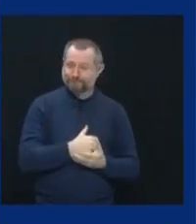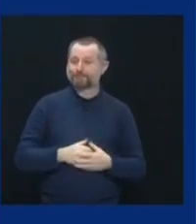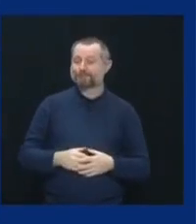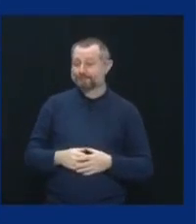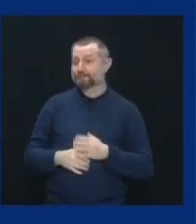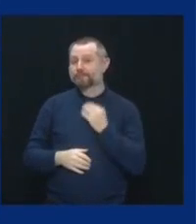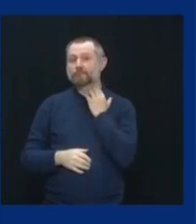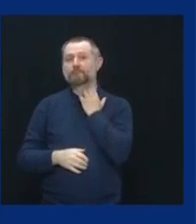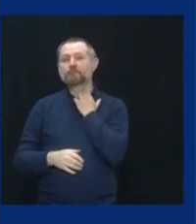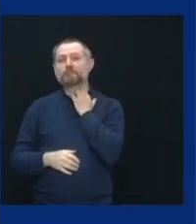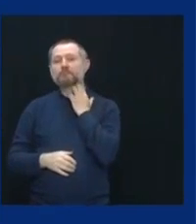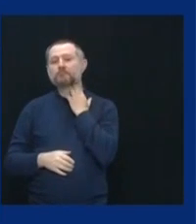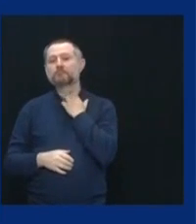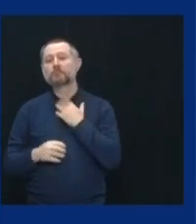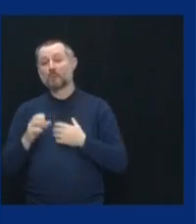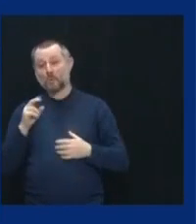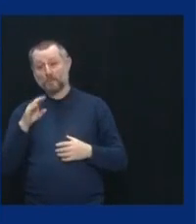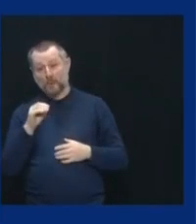Dennis, you had a second question?